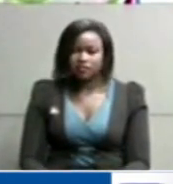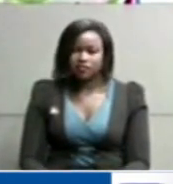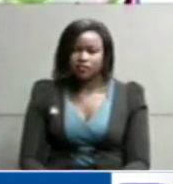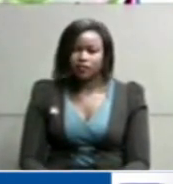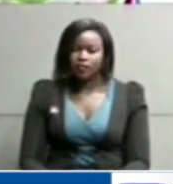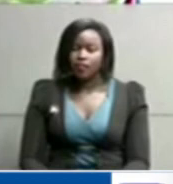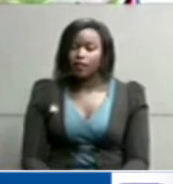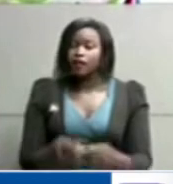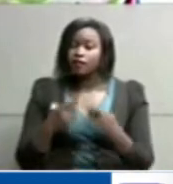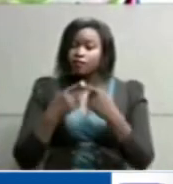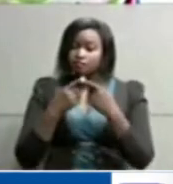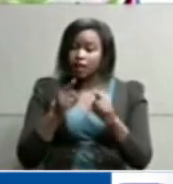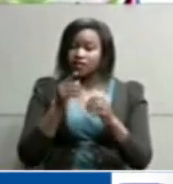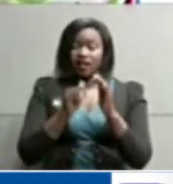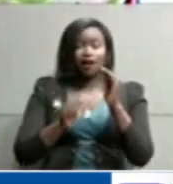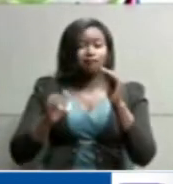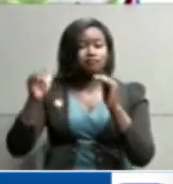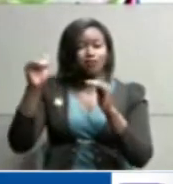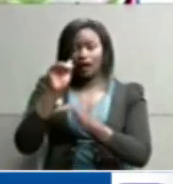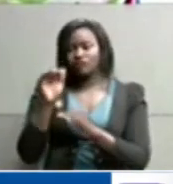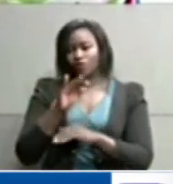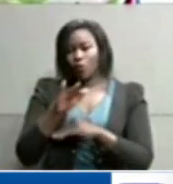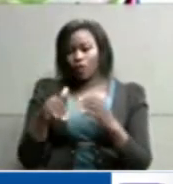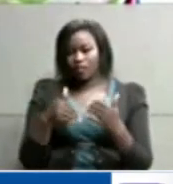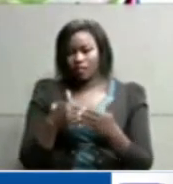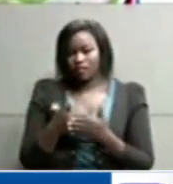But above all,